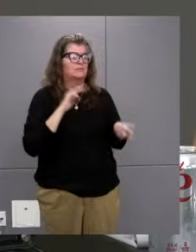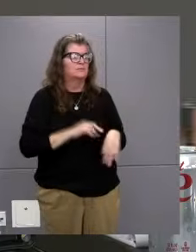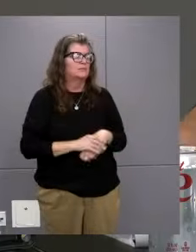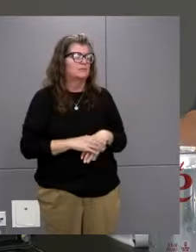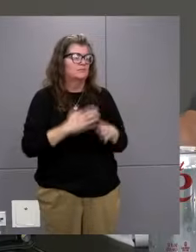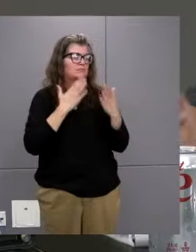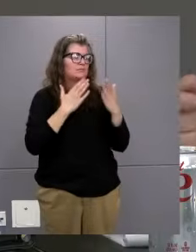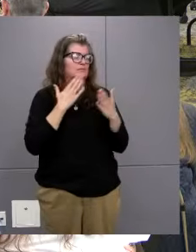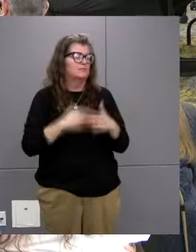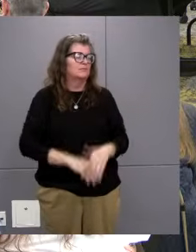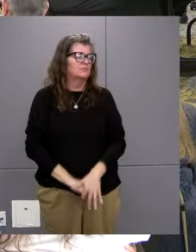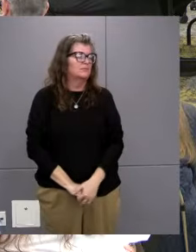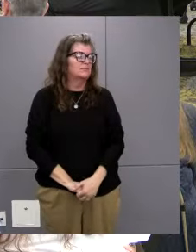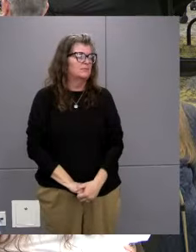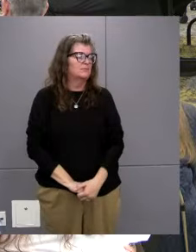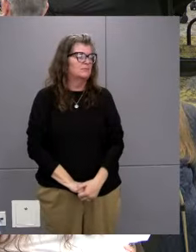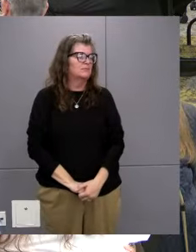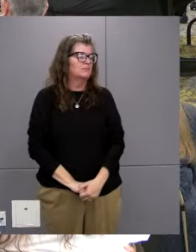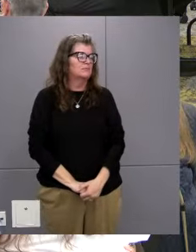Thank you.